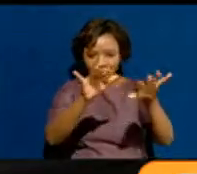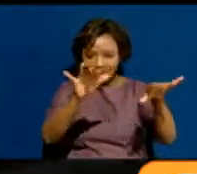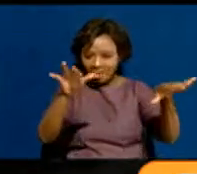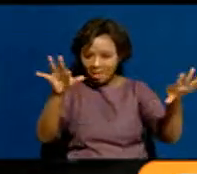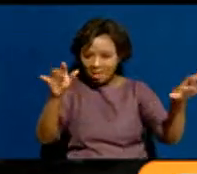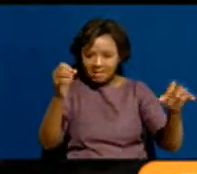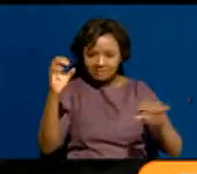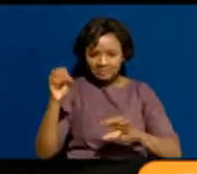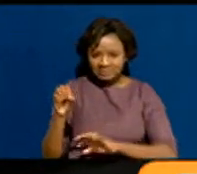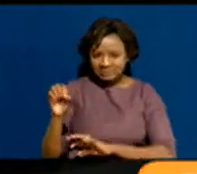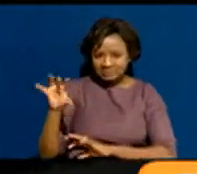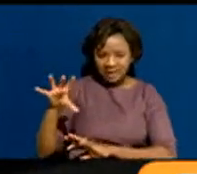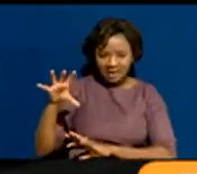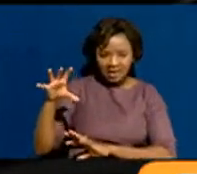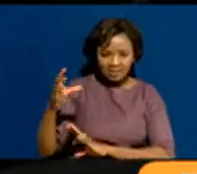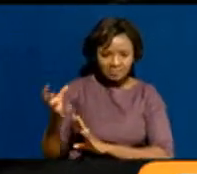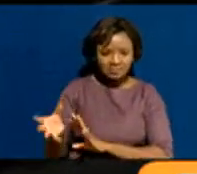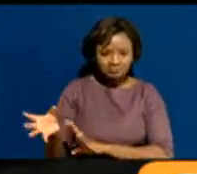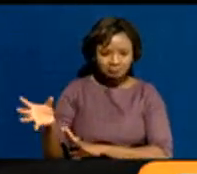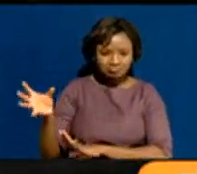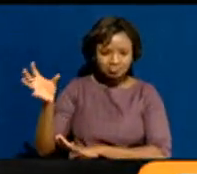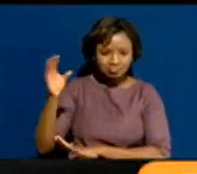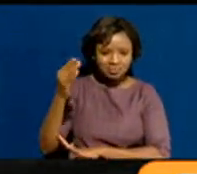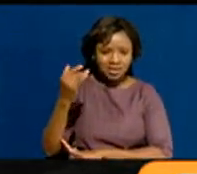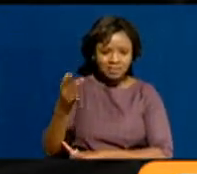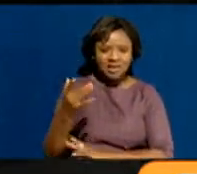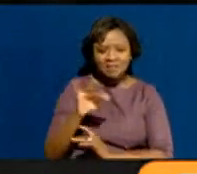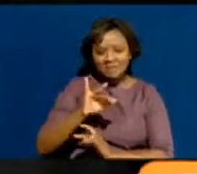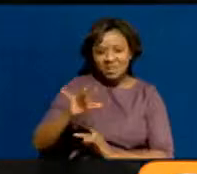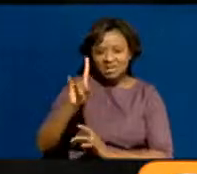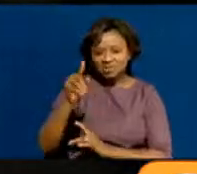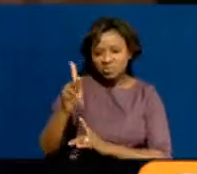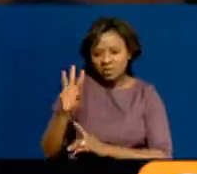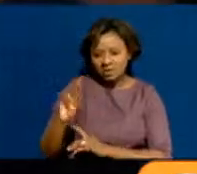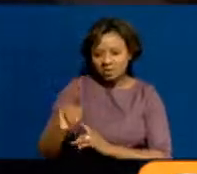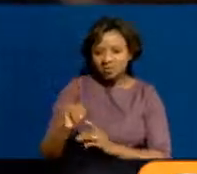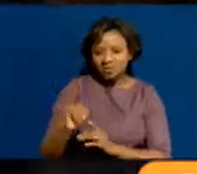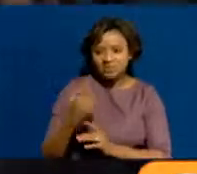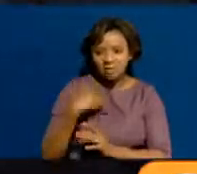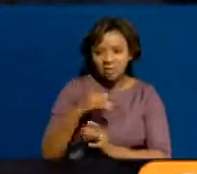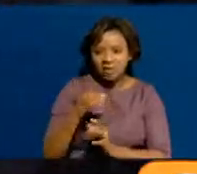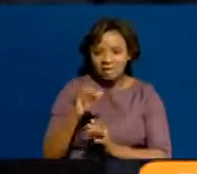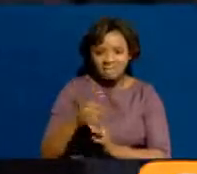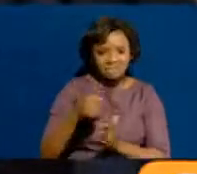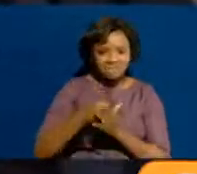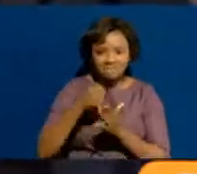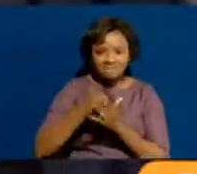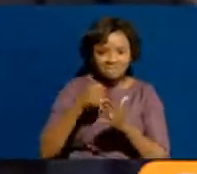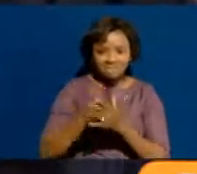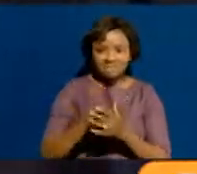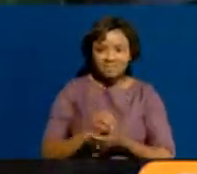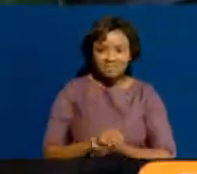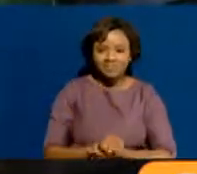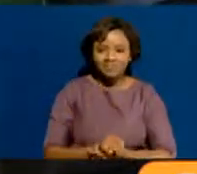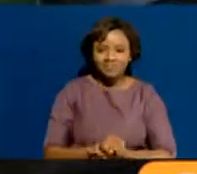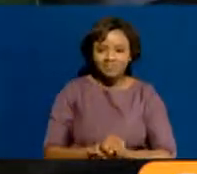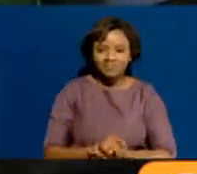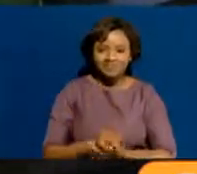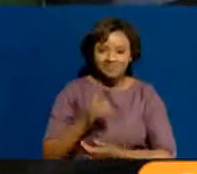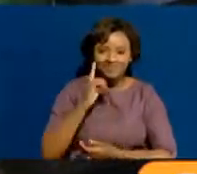informed that we are a kilometer away from the mountain peak, an achievement that must be shared with